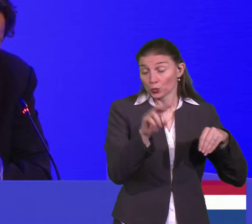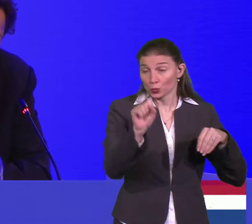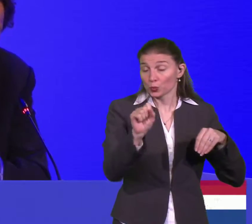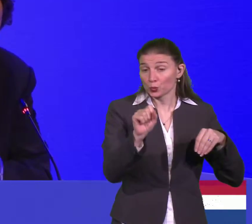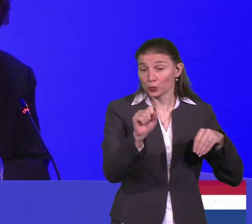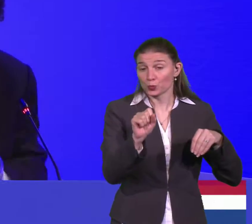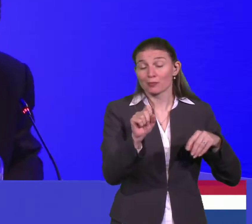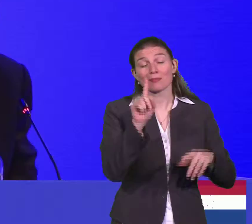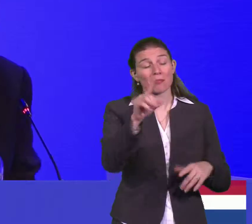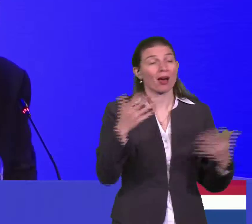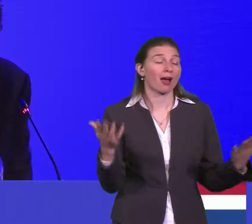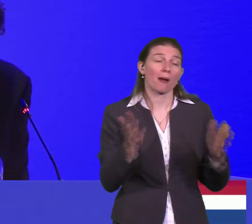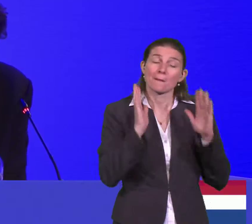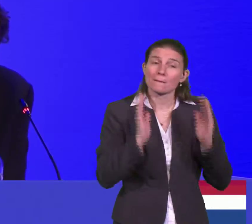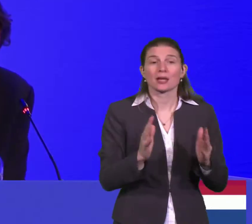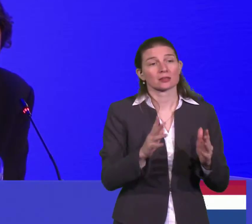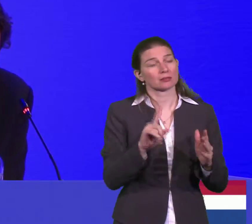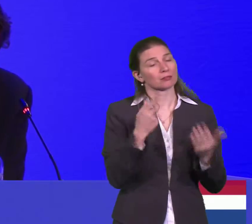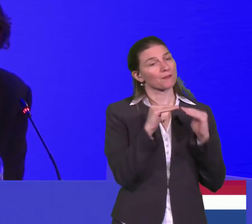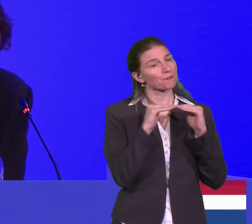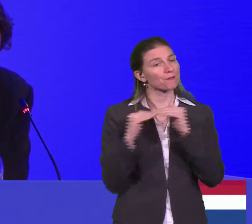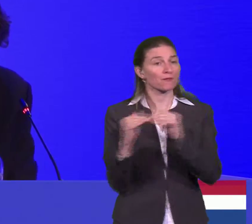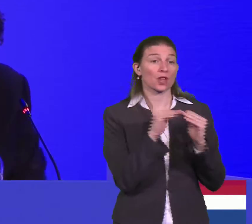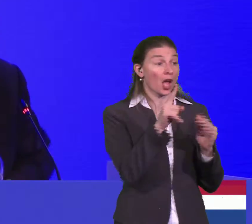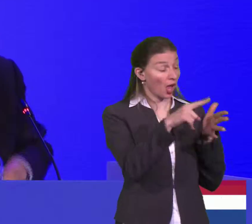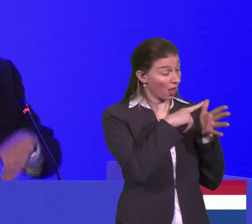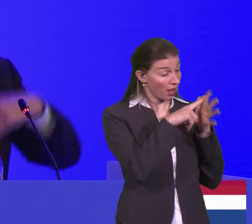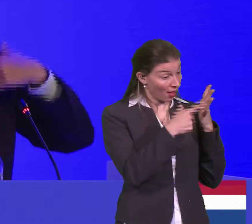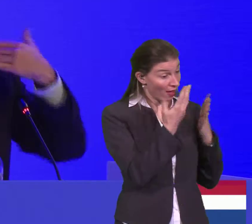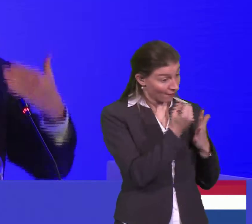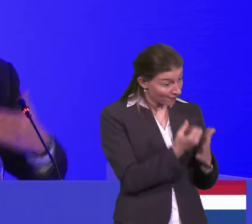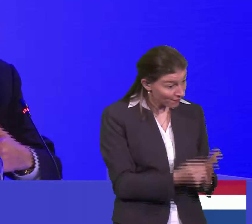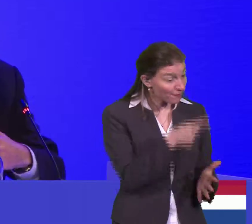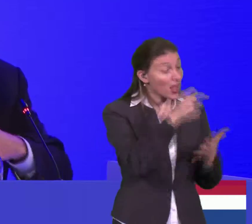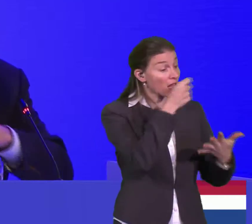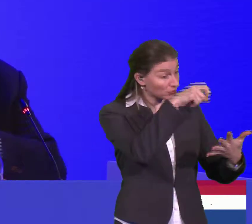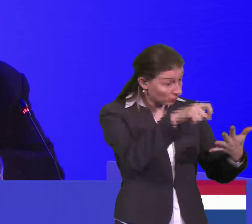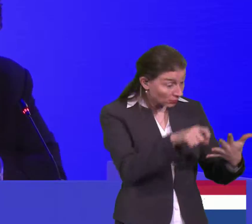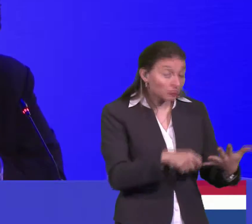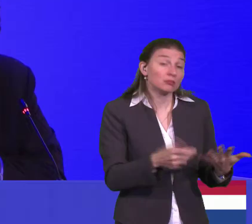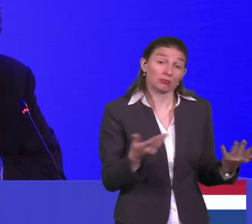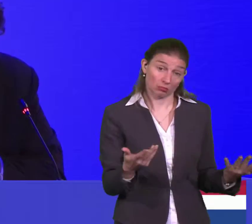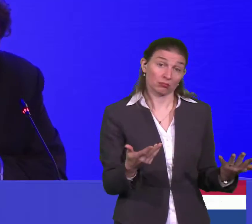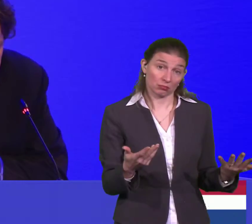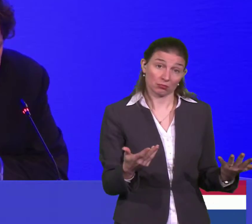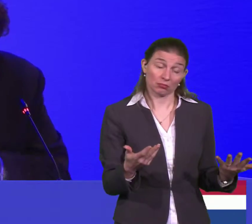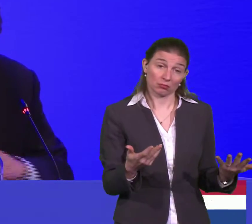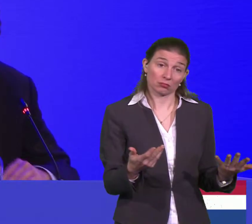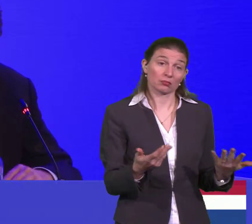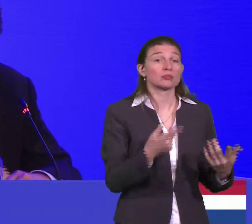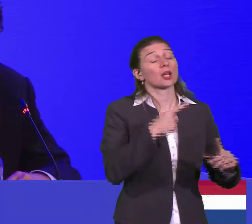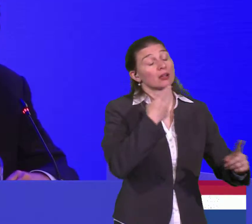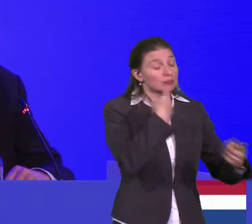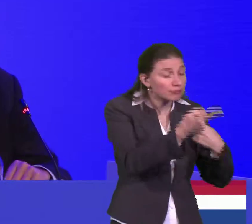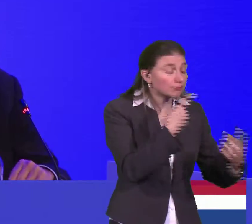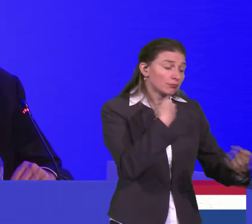good, on fair and rigorous conditionality and the principle of own merits. And in the end, the pace of negotiations is determined always by the